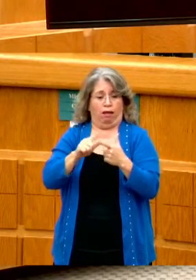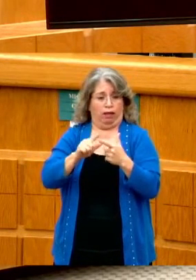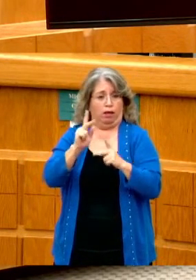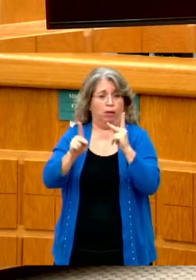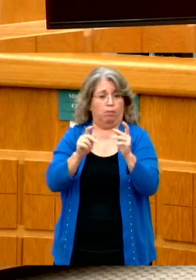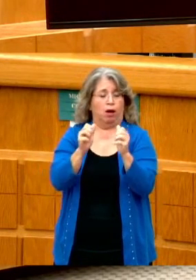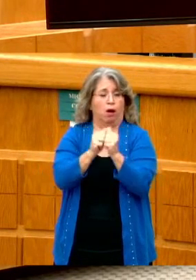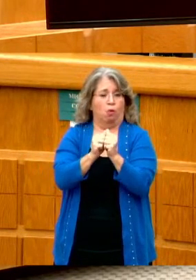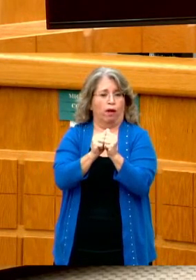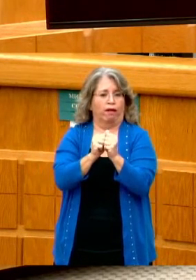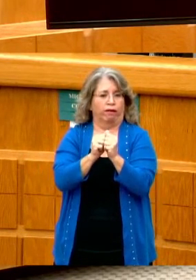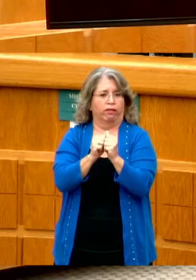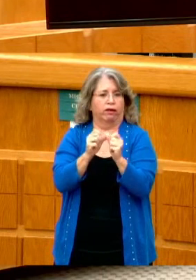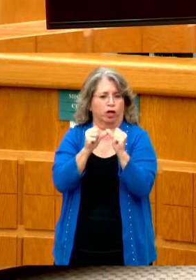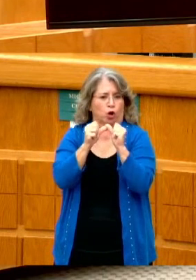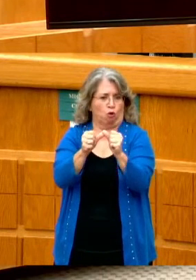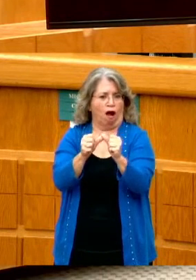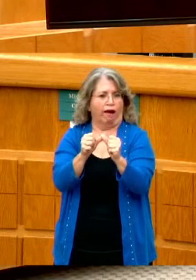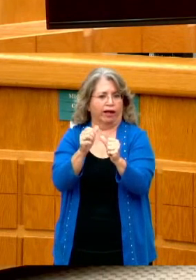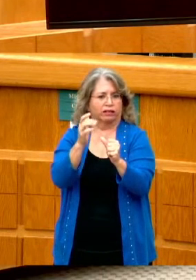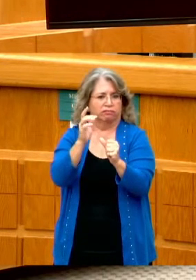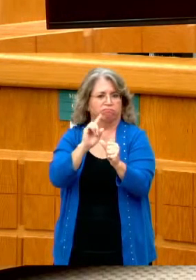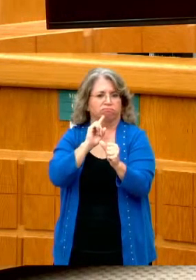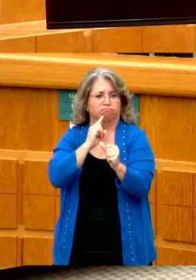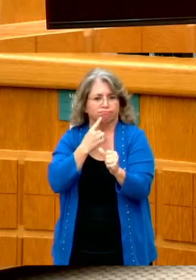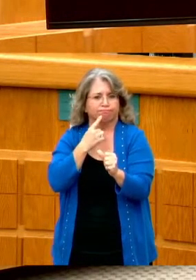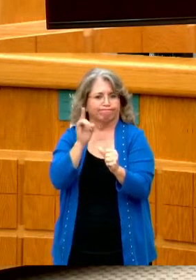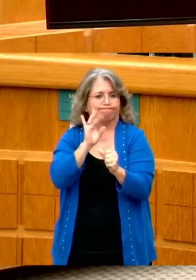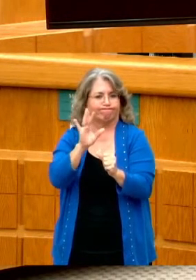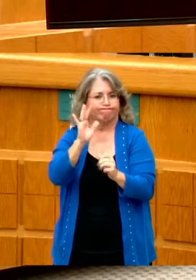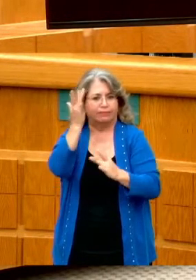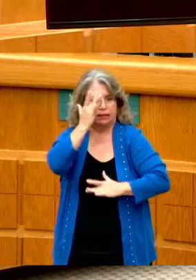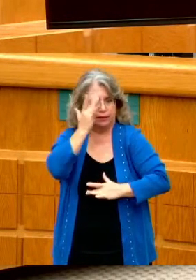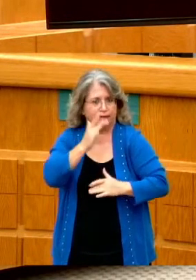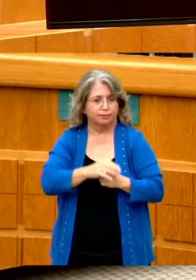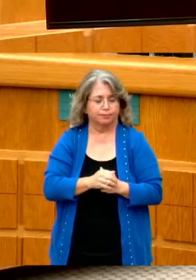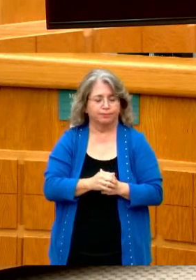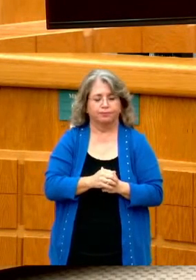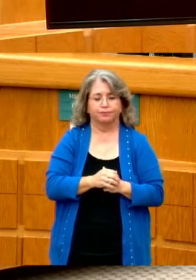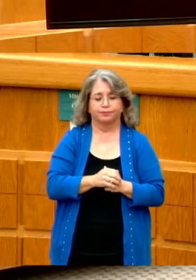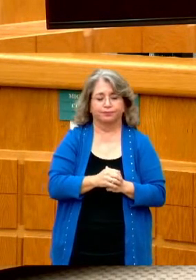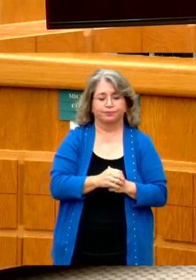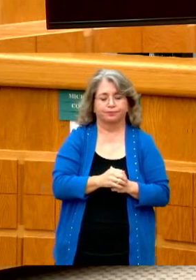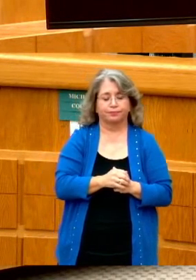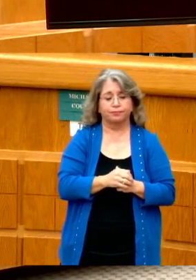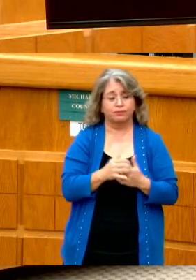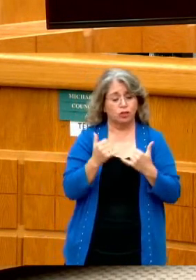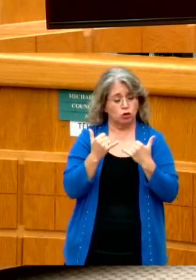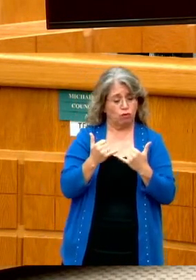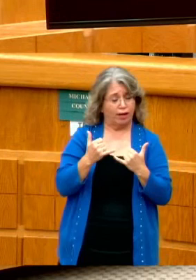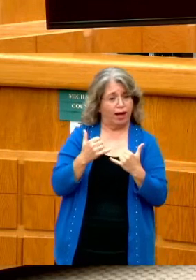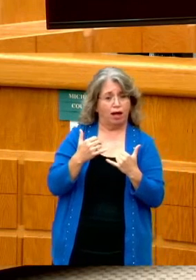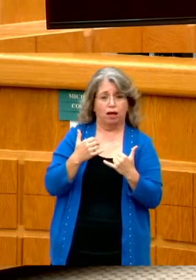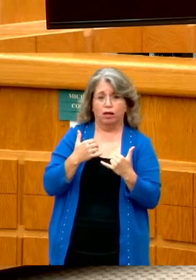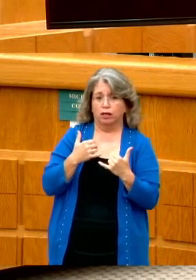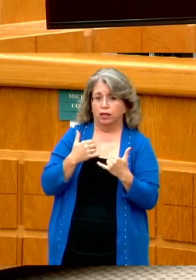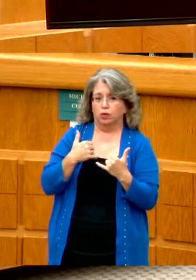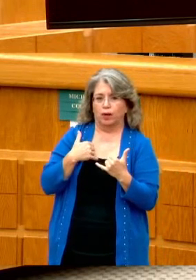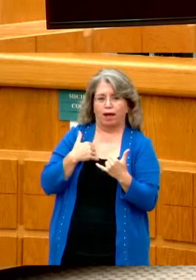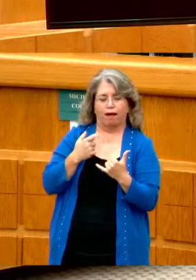That's 1B. And so at this stage of the vaccination distribution, supplies are very limited. Okay, I think I